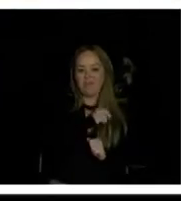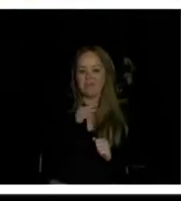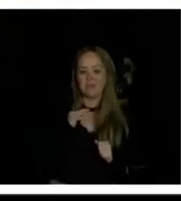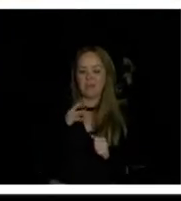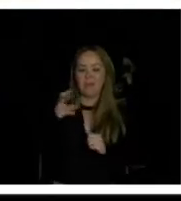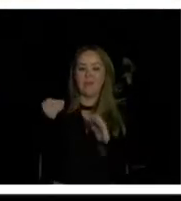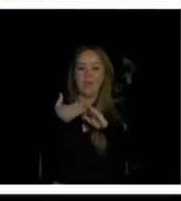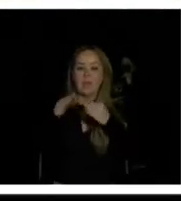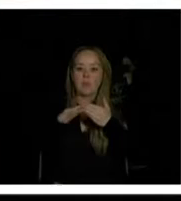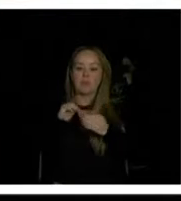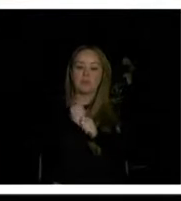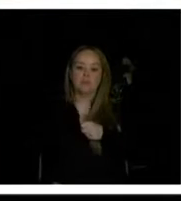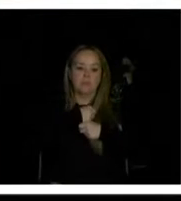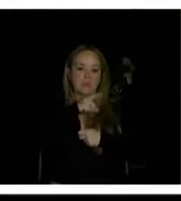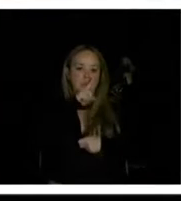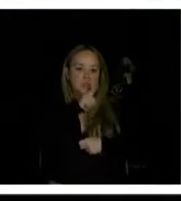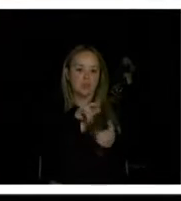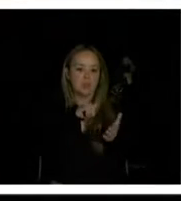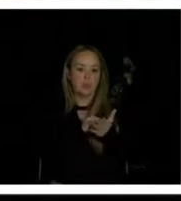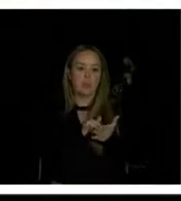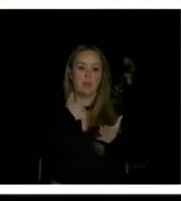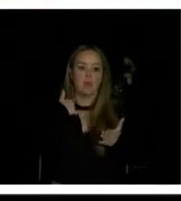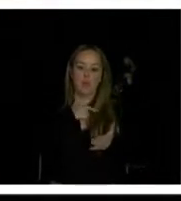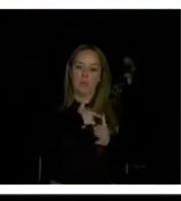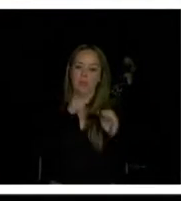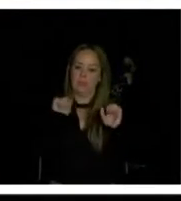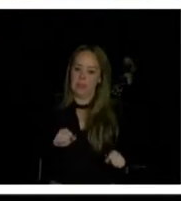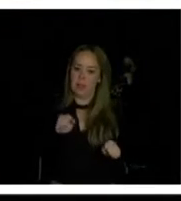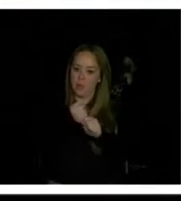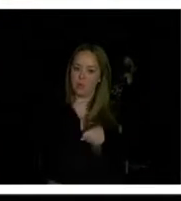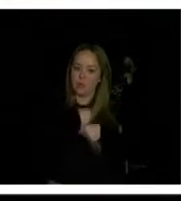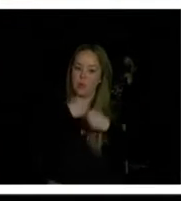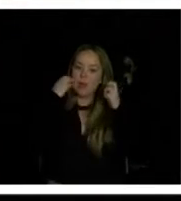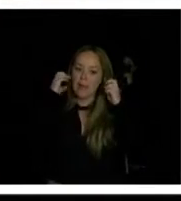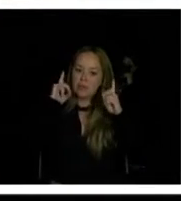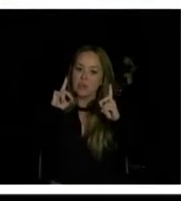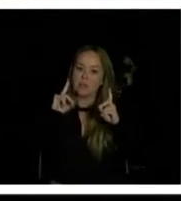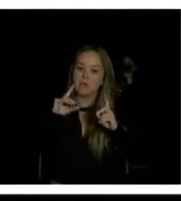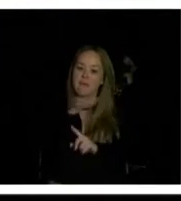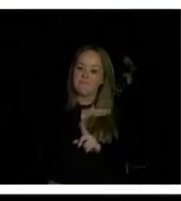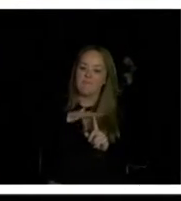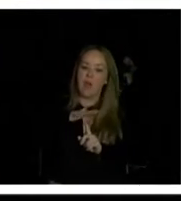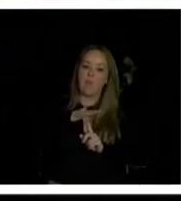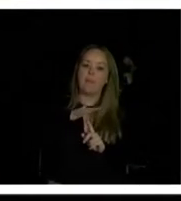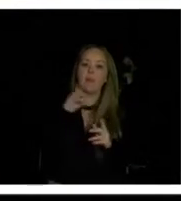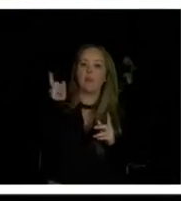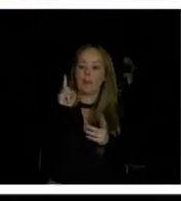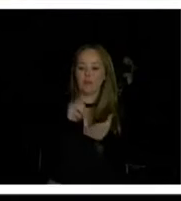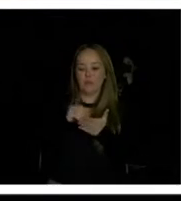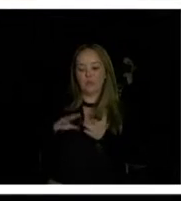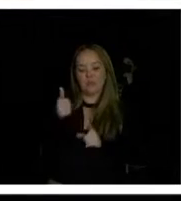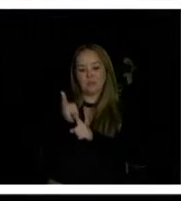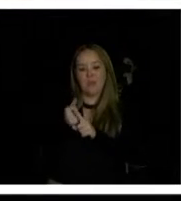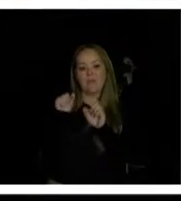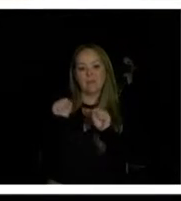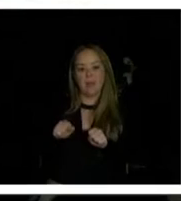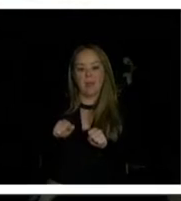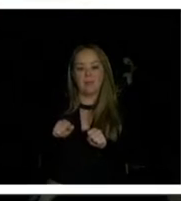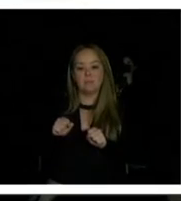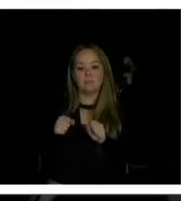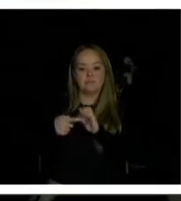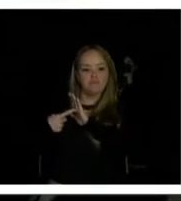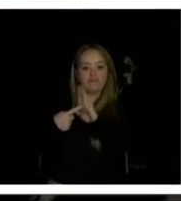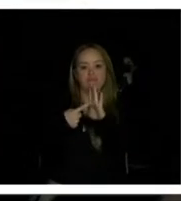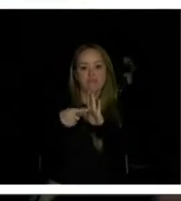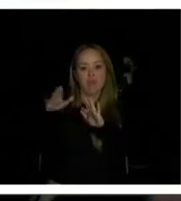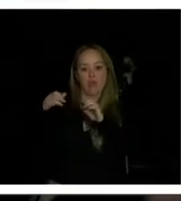the community to make sure that we can create an educational environment where a student can maximize their strength.